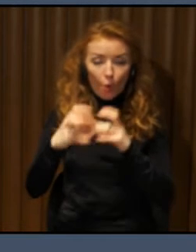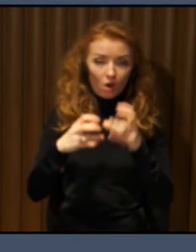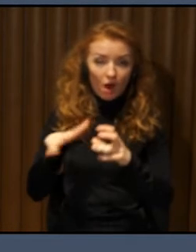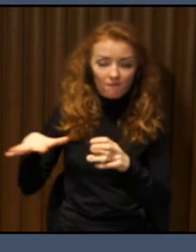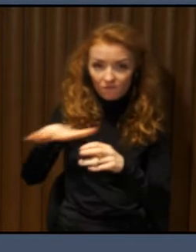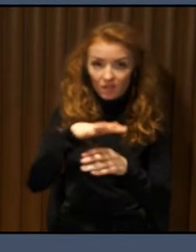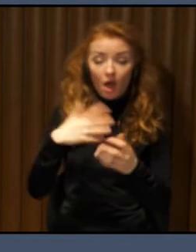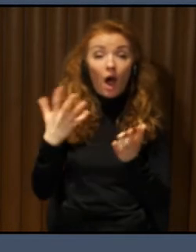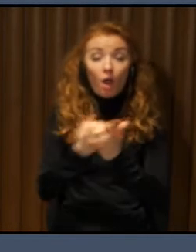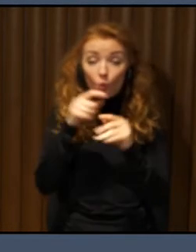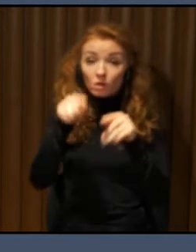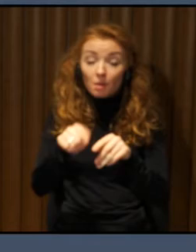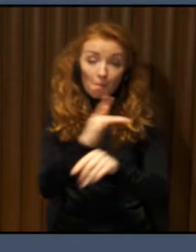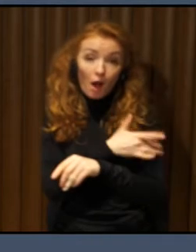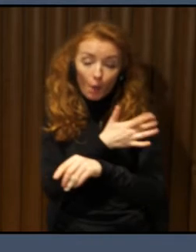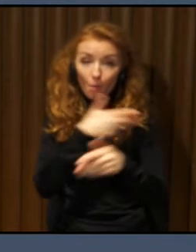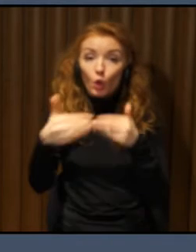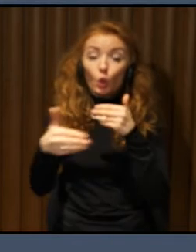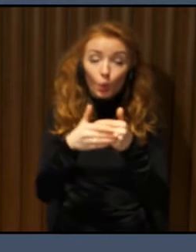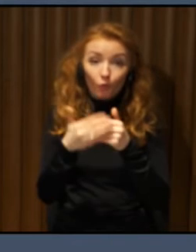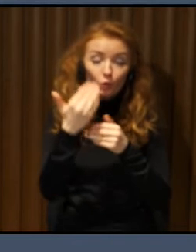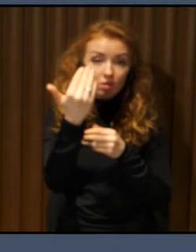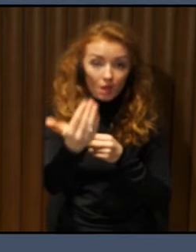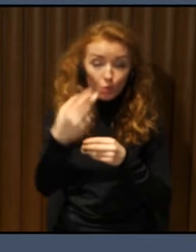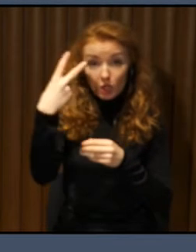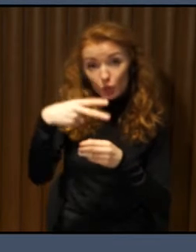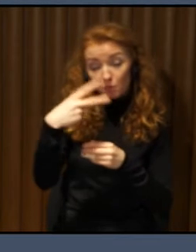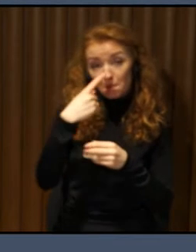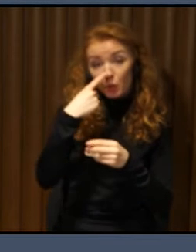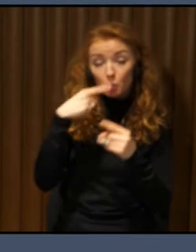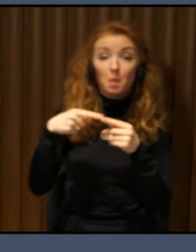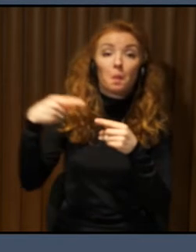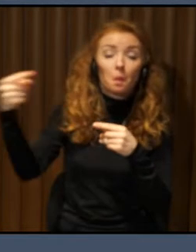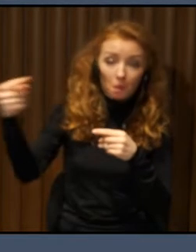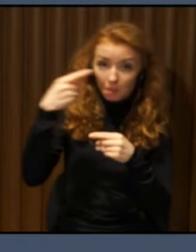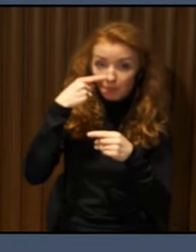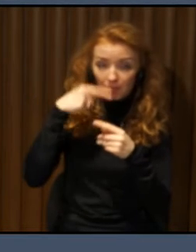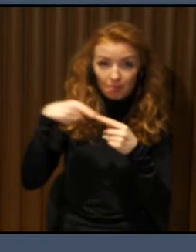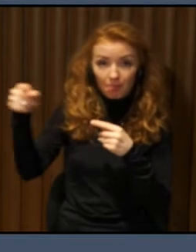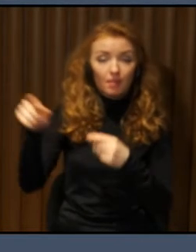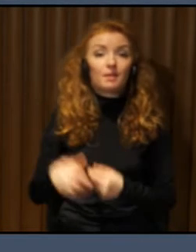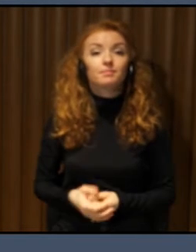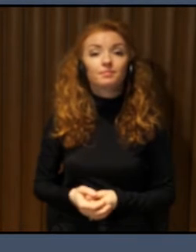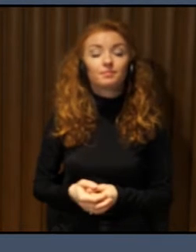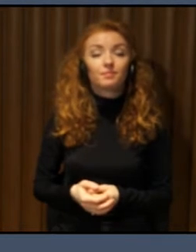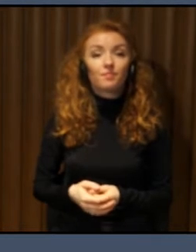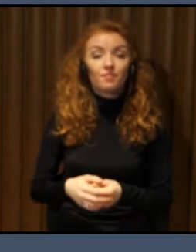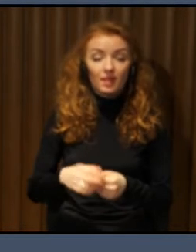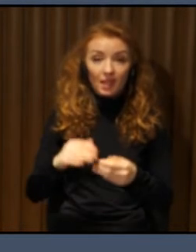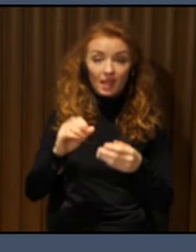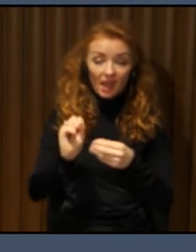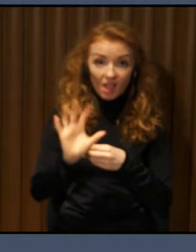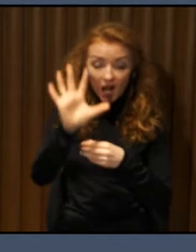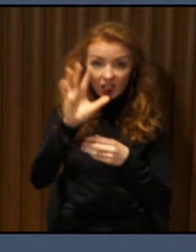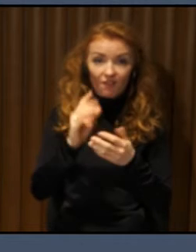is a 20-minute drive away, and that doesn't help you. So we actually look at this in an interactive map that really helps with that system